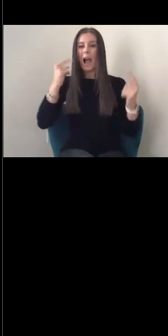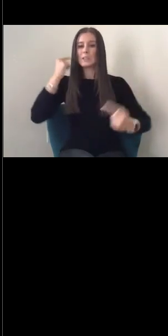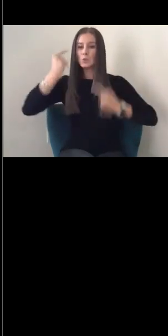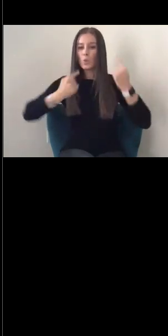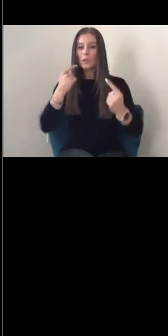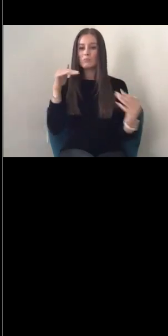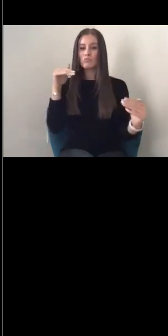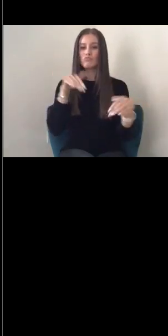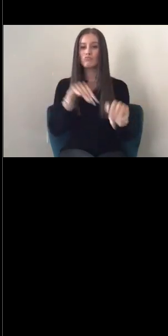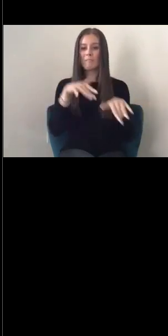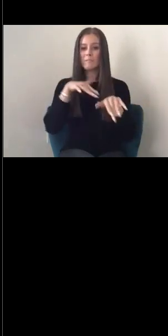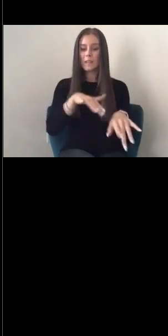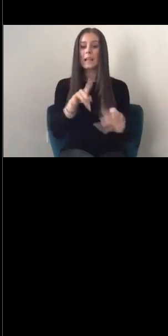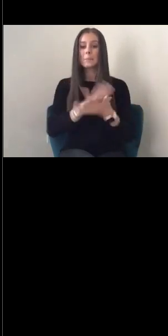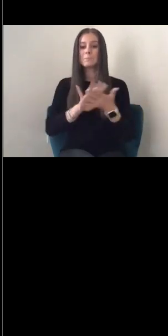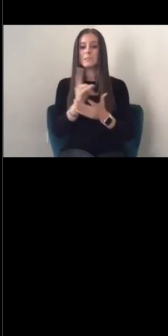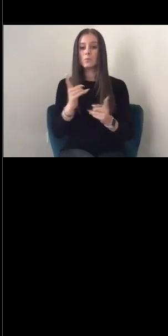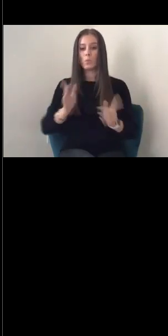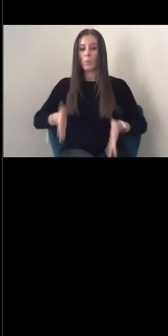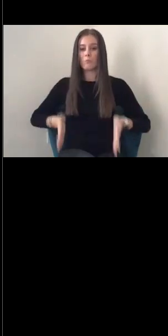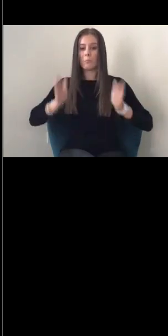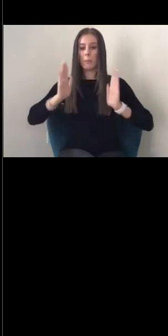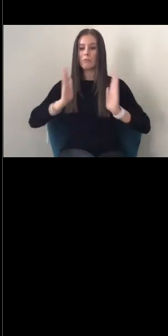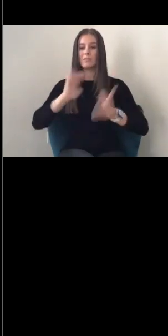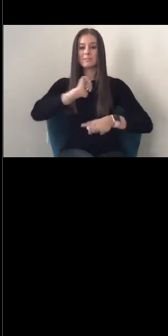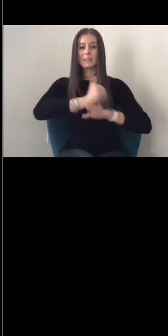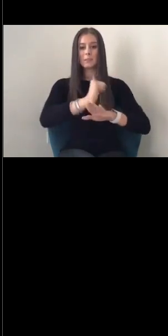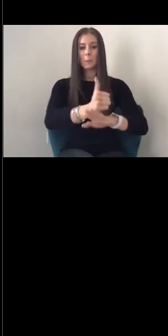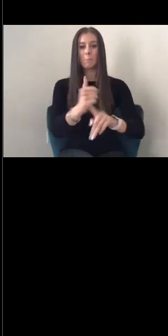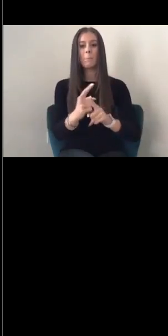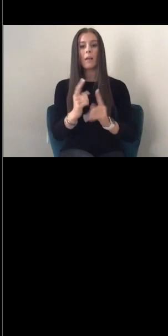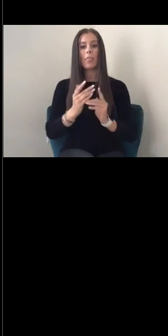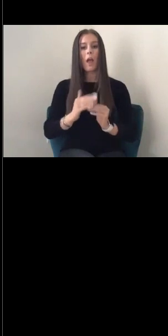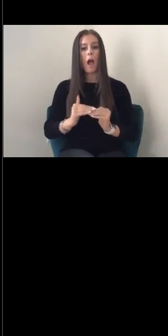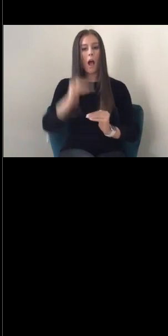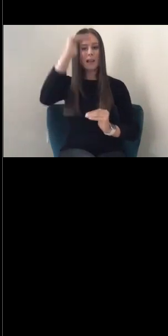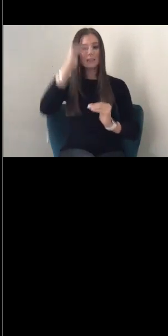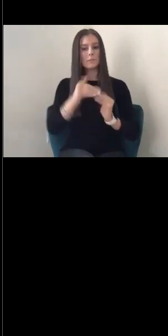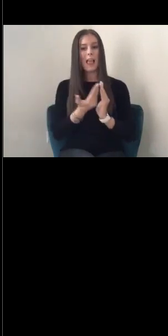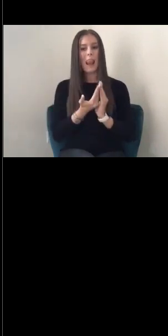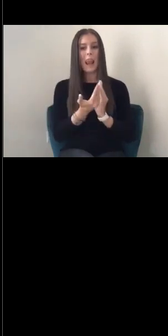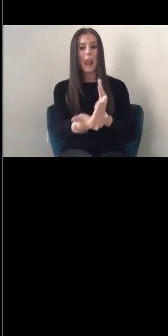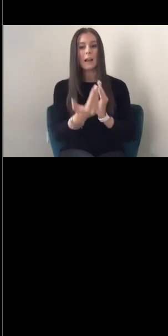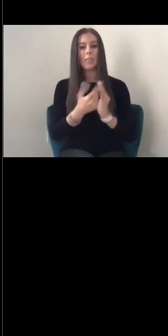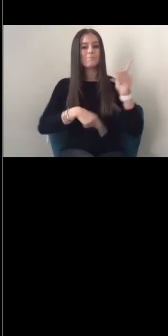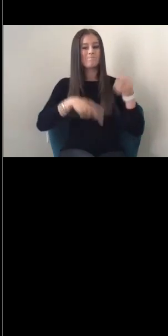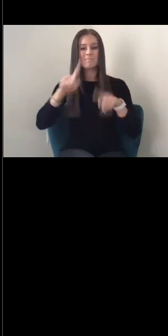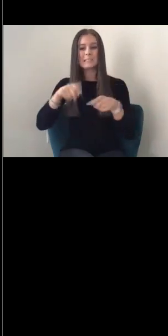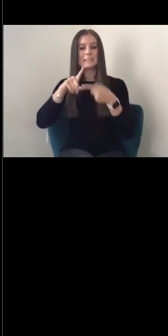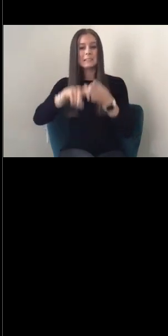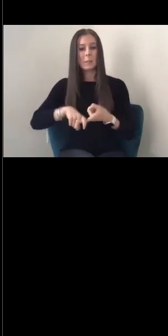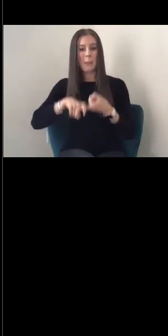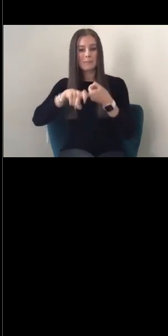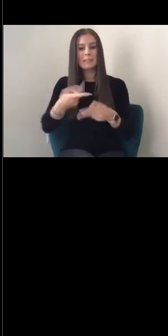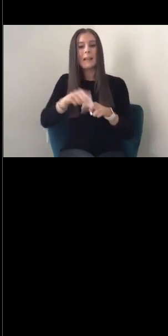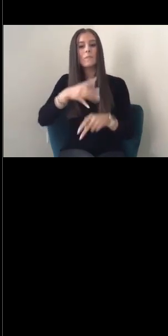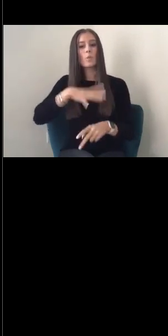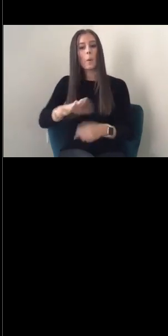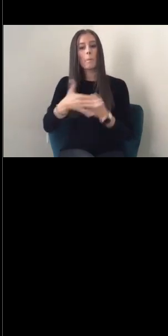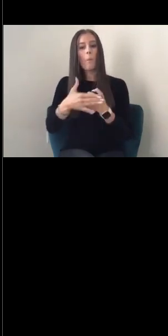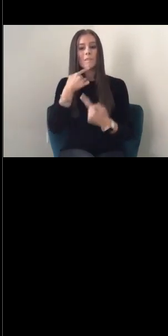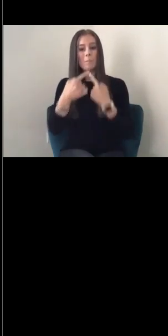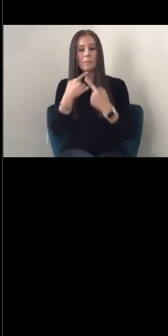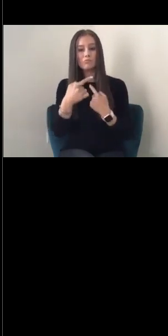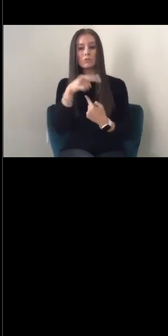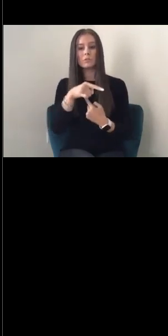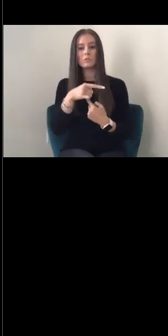These barriers vary in length and height along the route. To learn more about a specific noise barrier, please refer to the Guide to